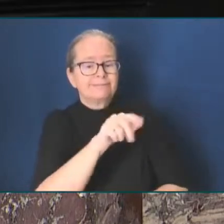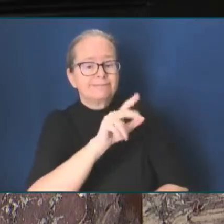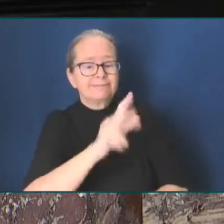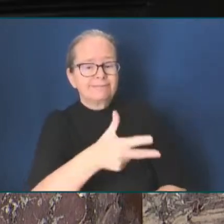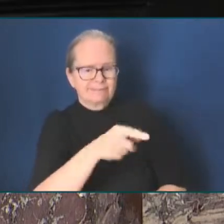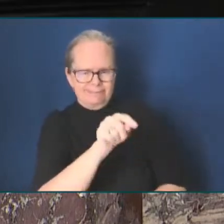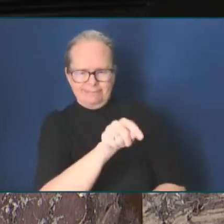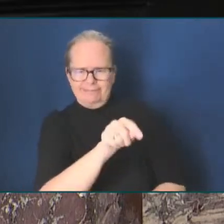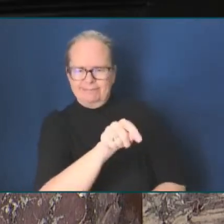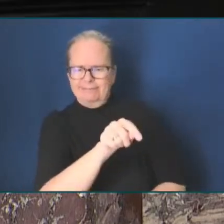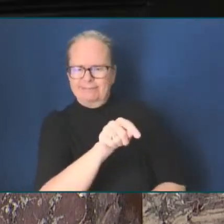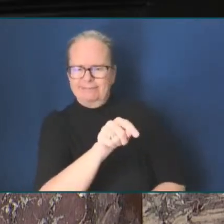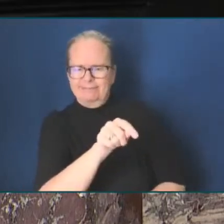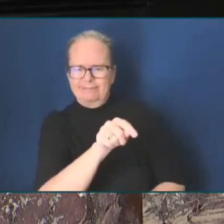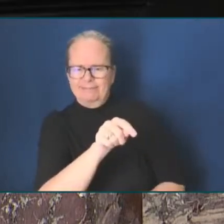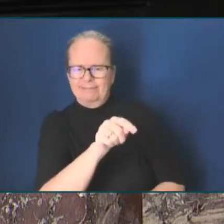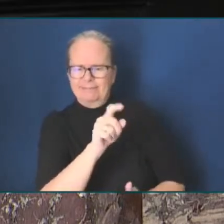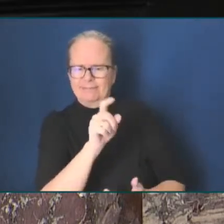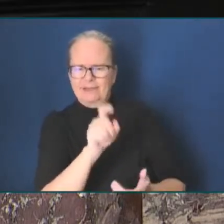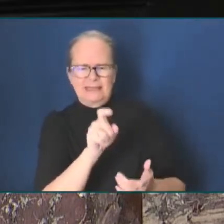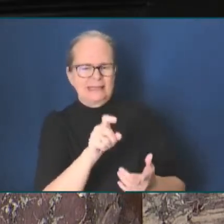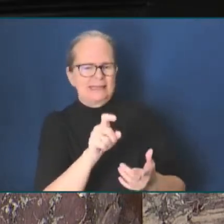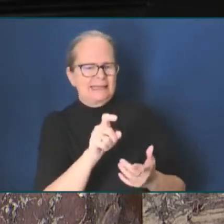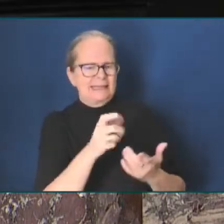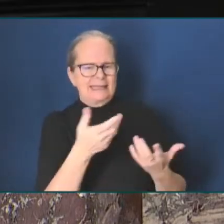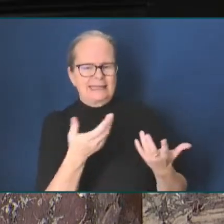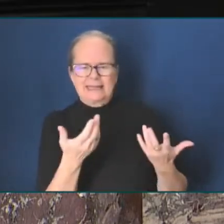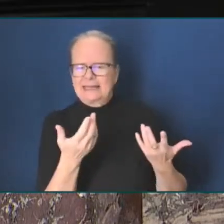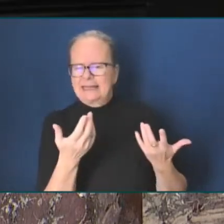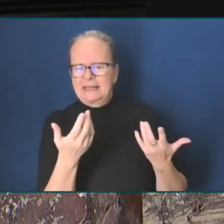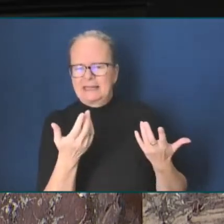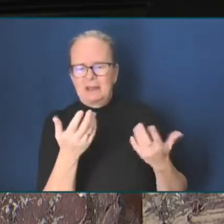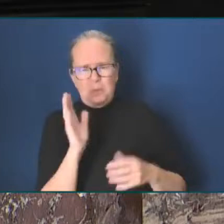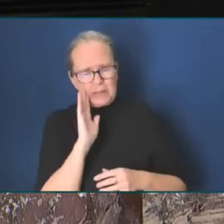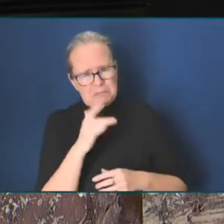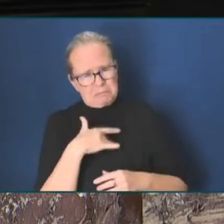8 doctors, and there is no staffing plan. But regardless of that,